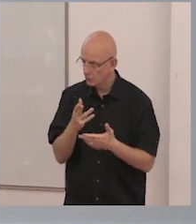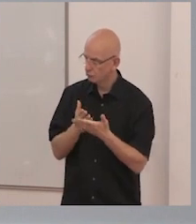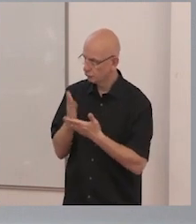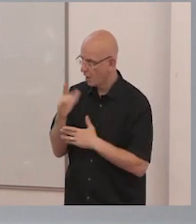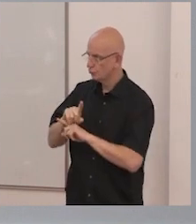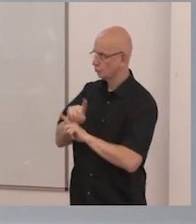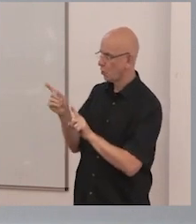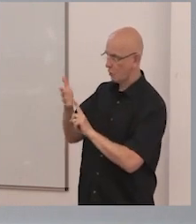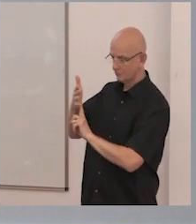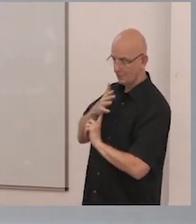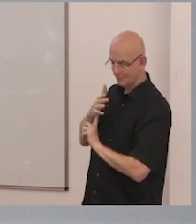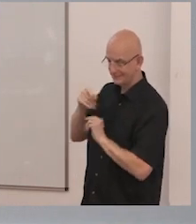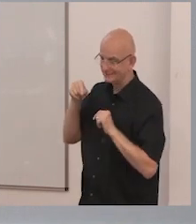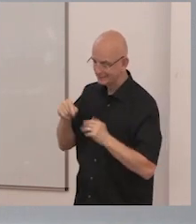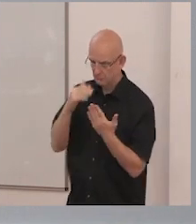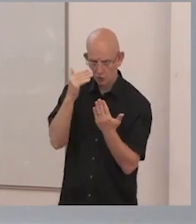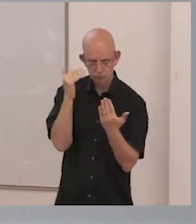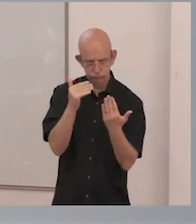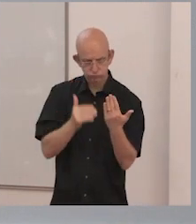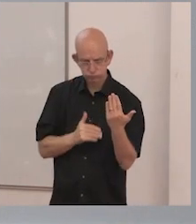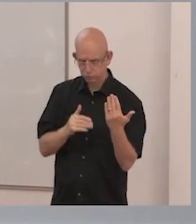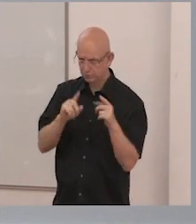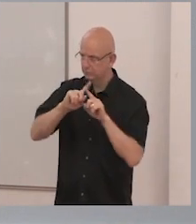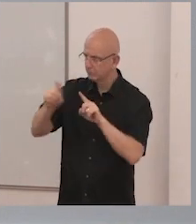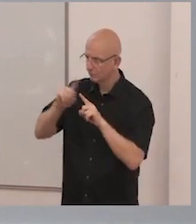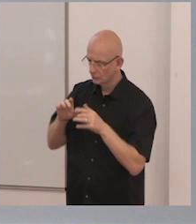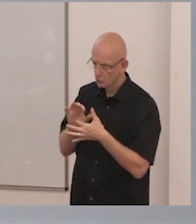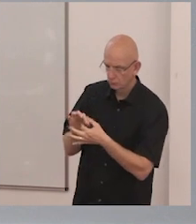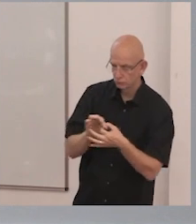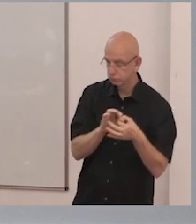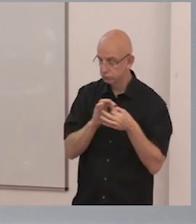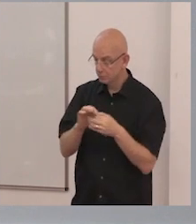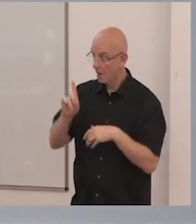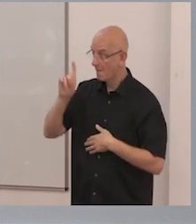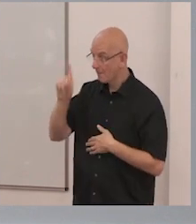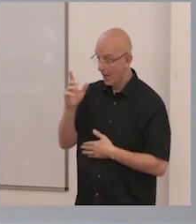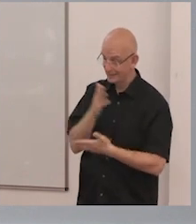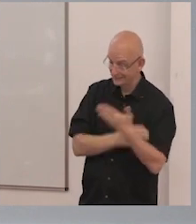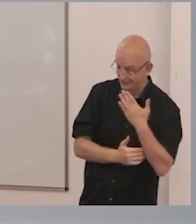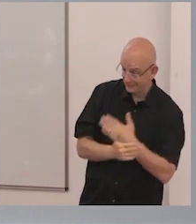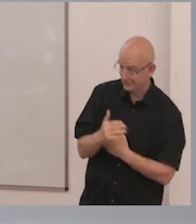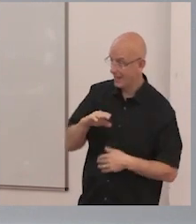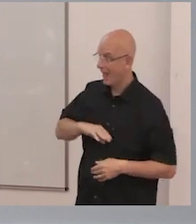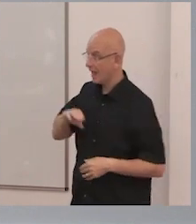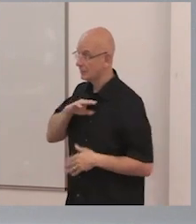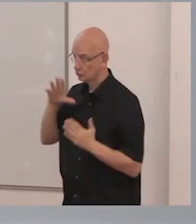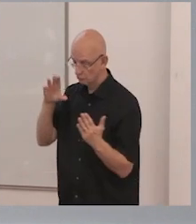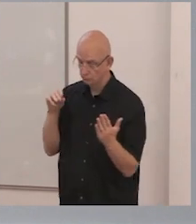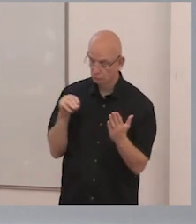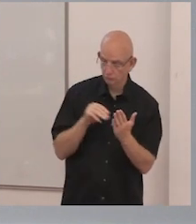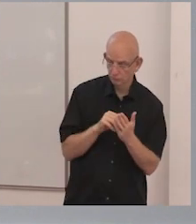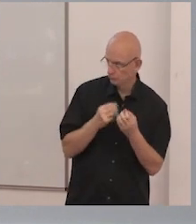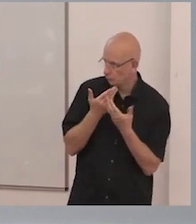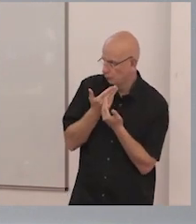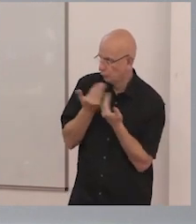really significant because the word disability is, for the very first time, mentioned in a human rights